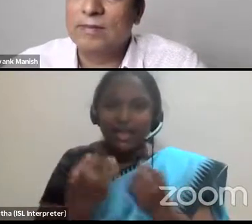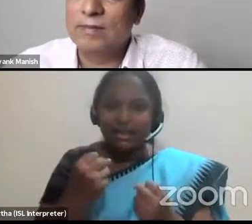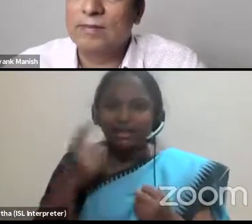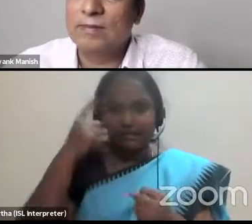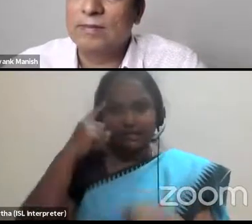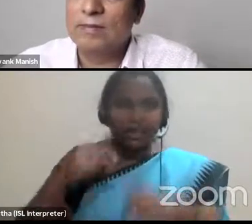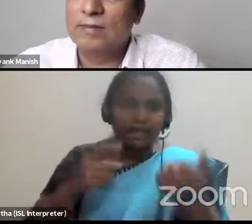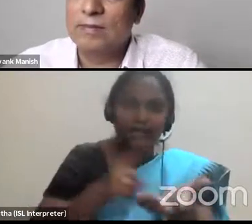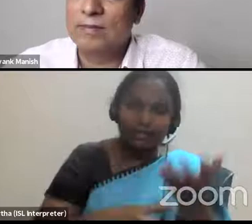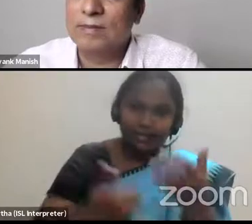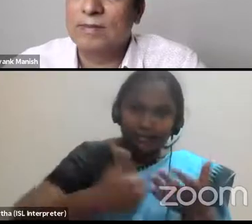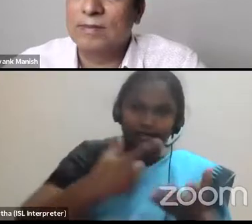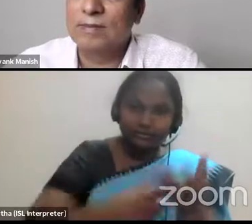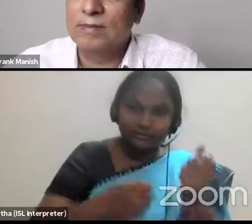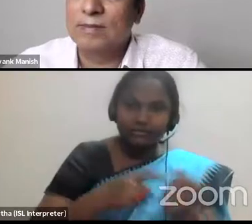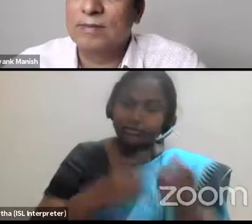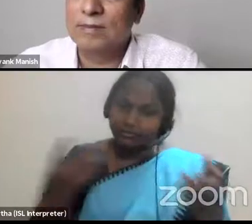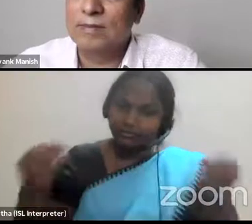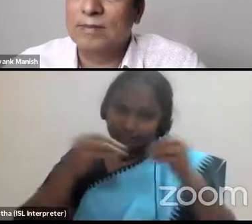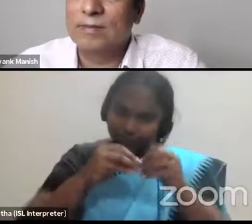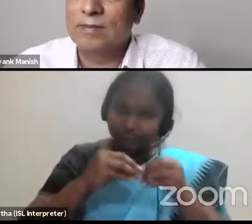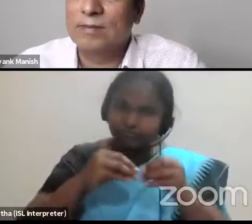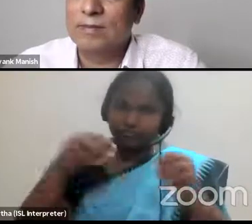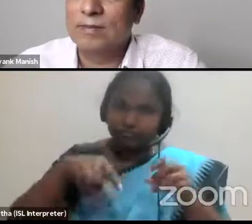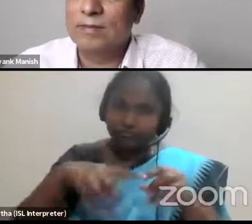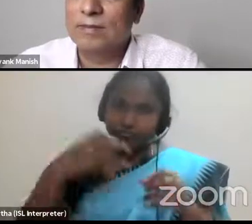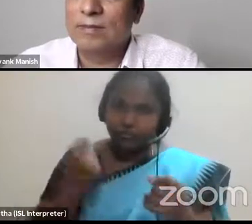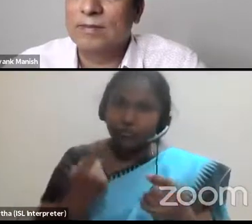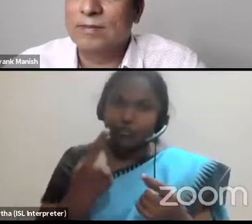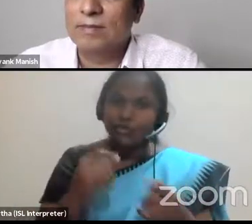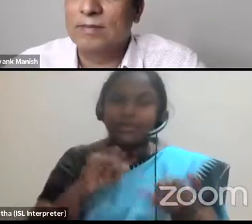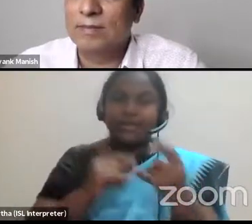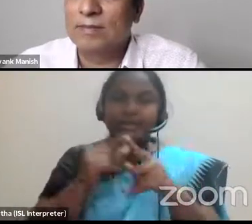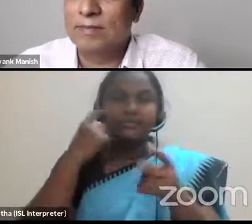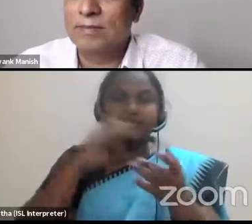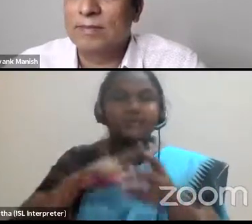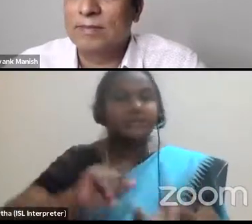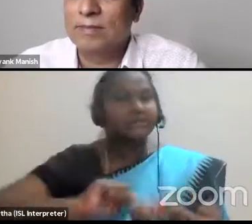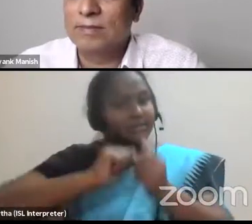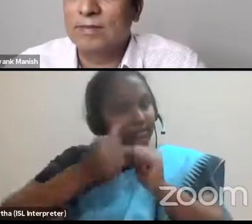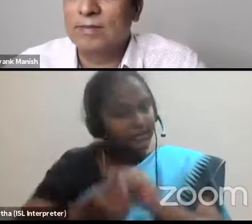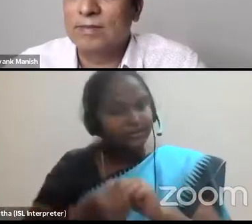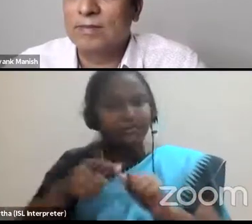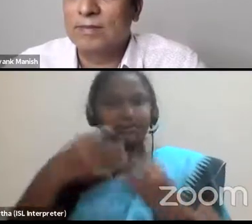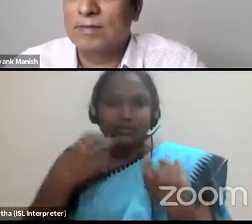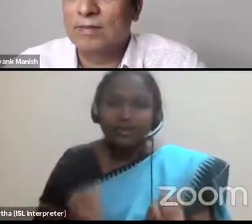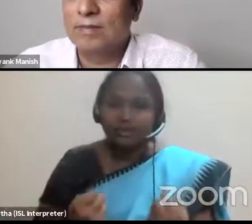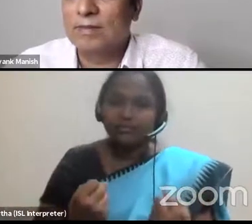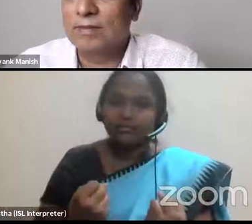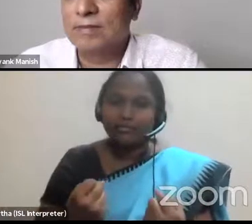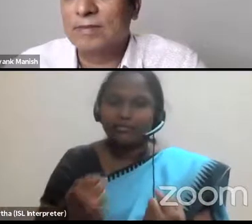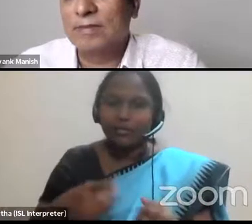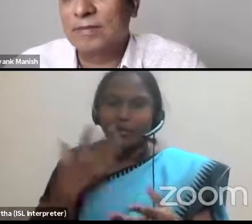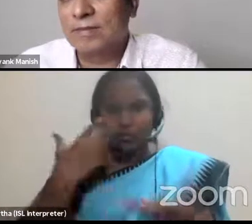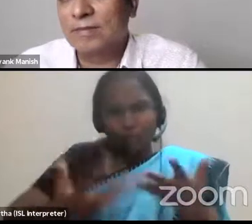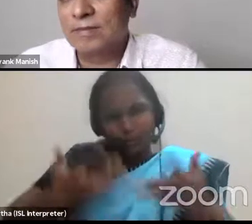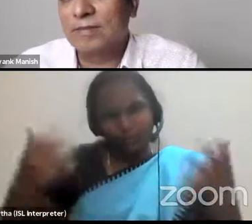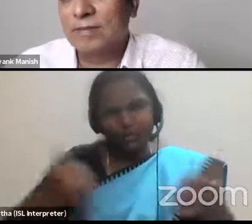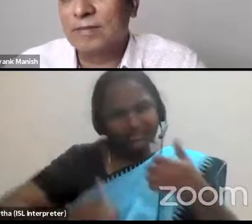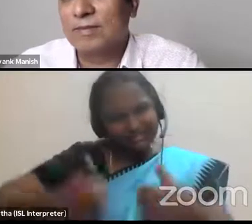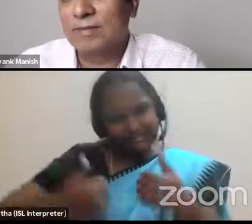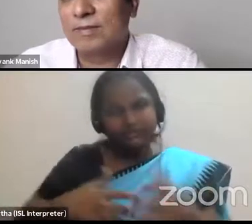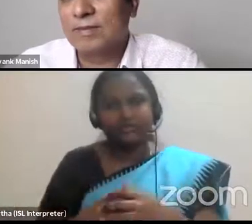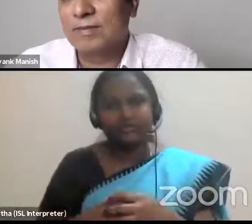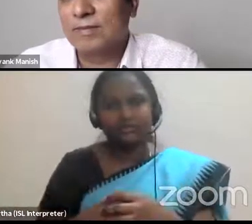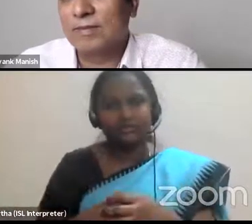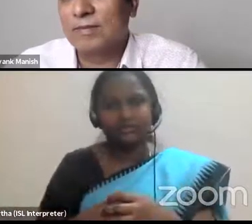the other hand. We are creating recipes. So you can give a recipe and AI can change this and see, can it make it more testy?